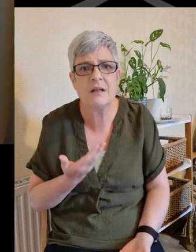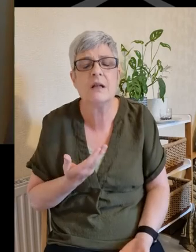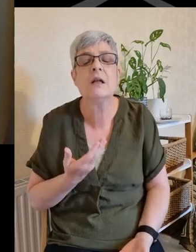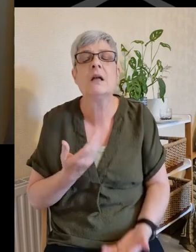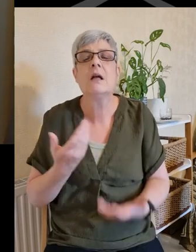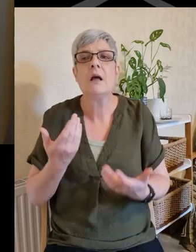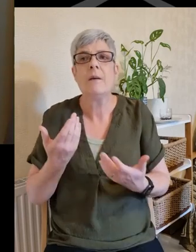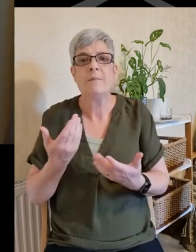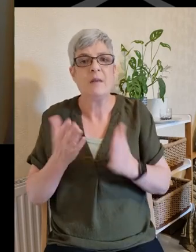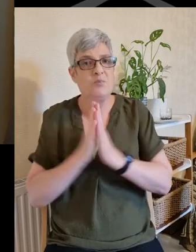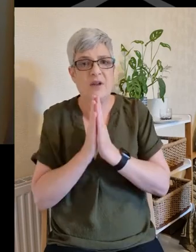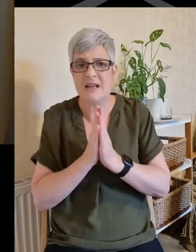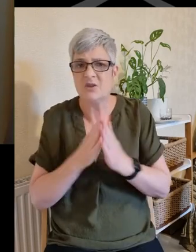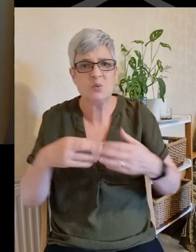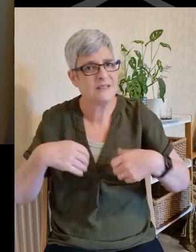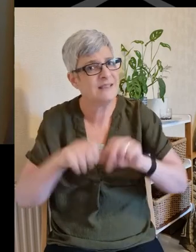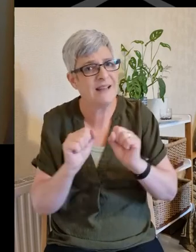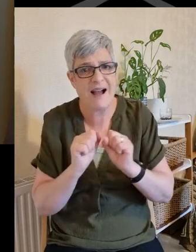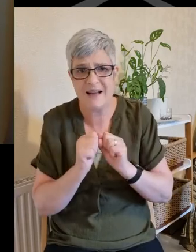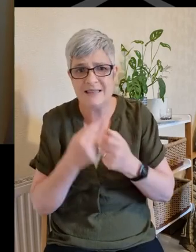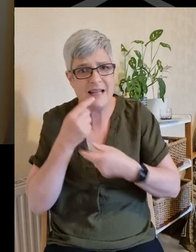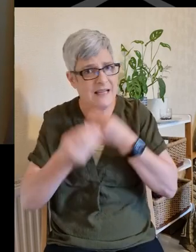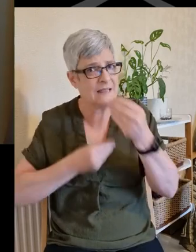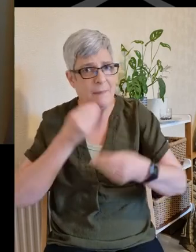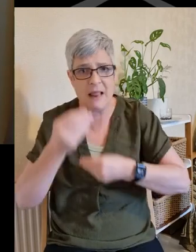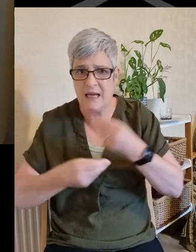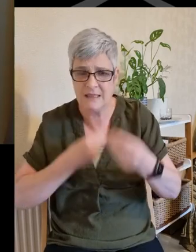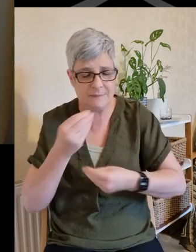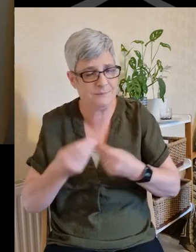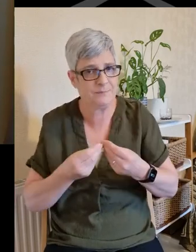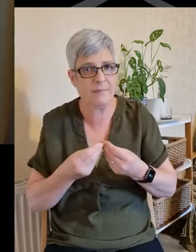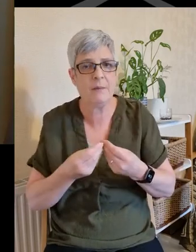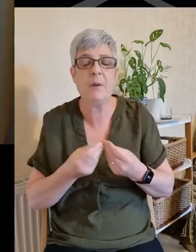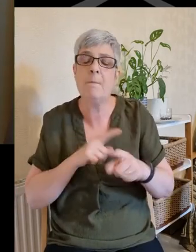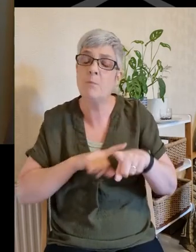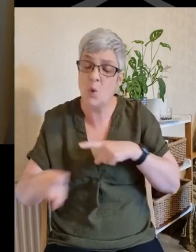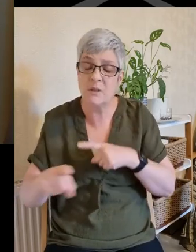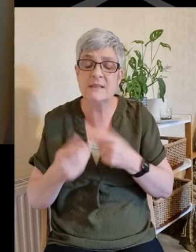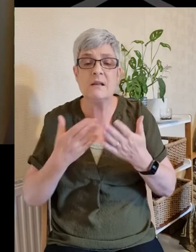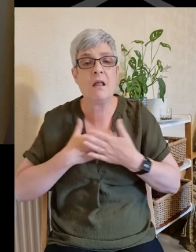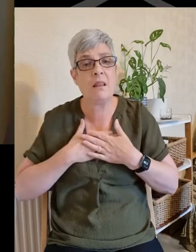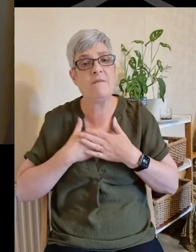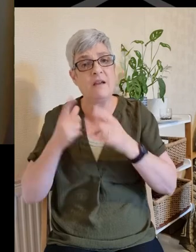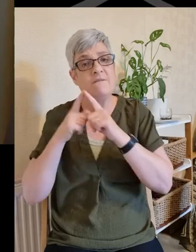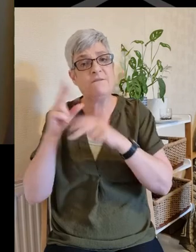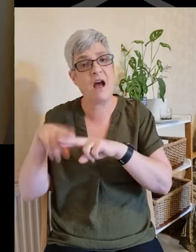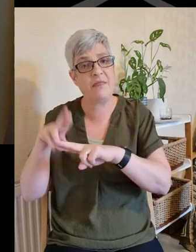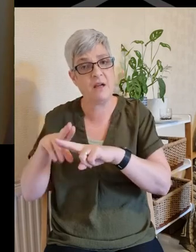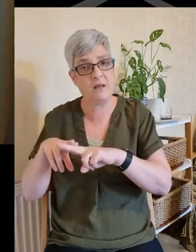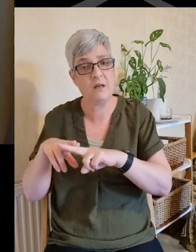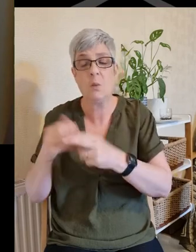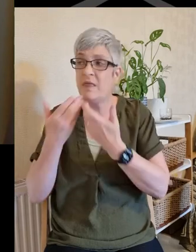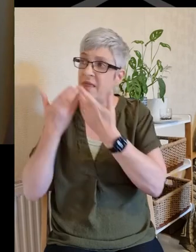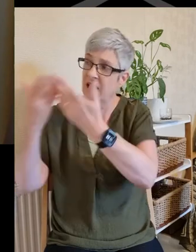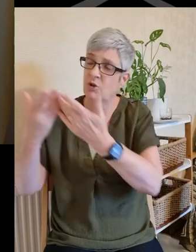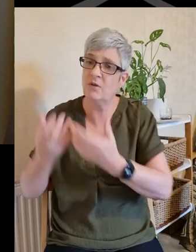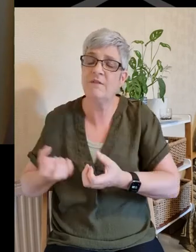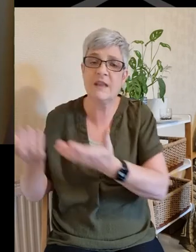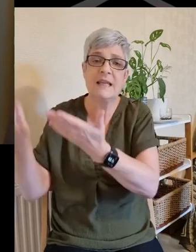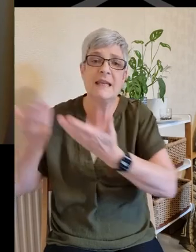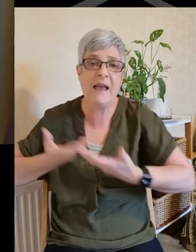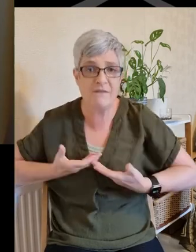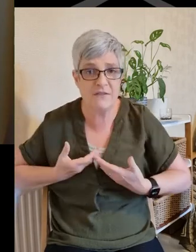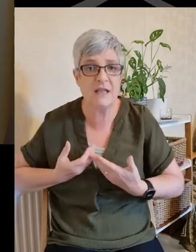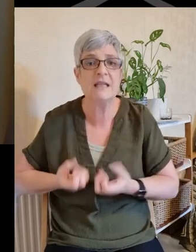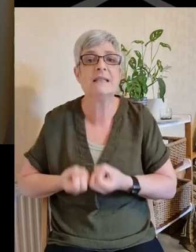of things needing prayer. Most of all, loving Father, we thank you for the gift and sacrifice and